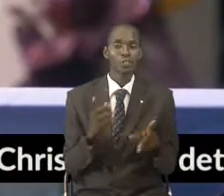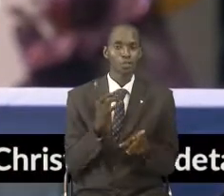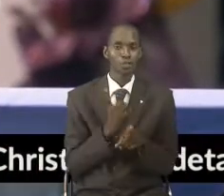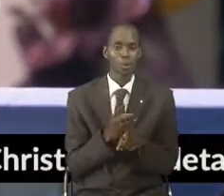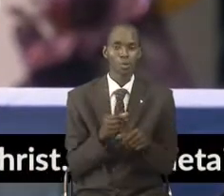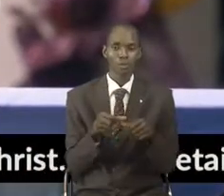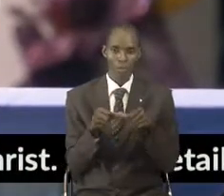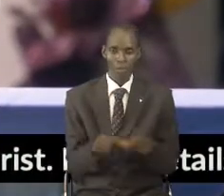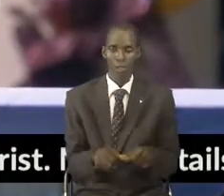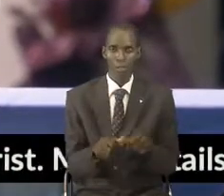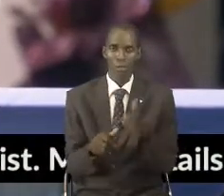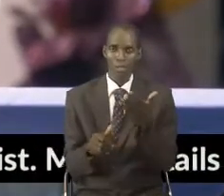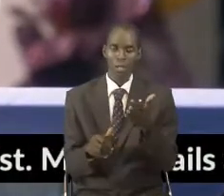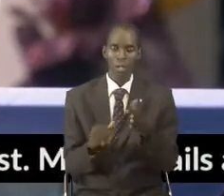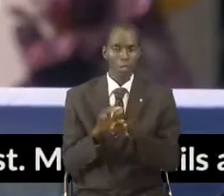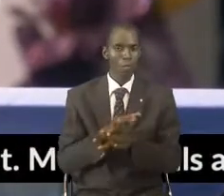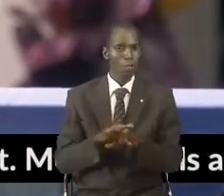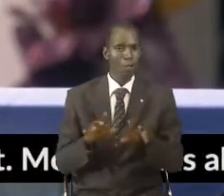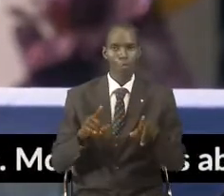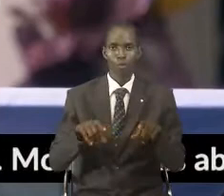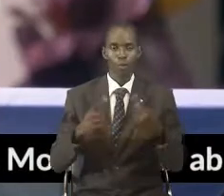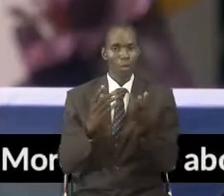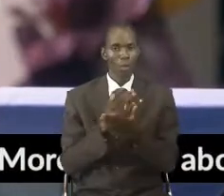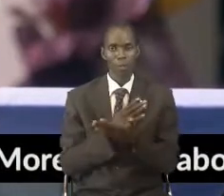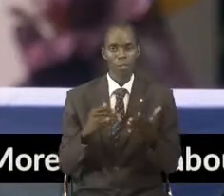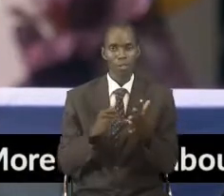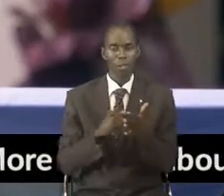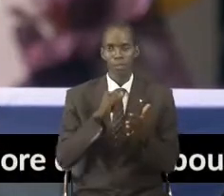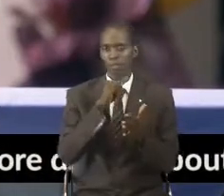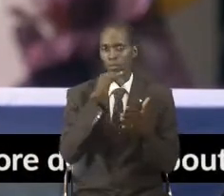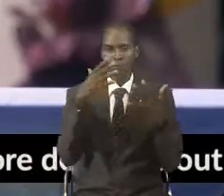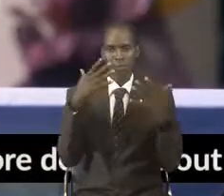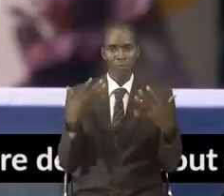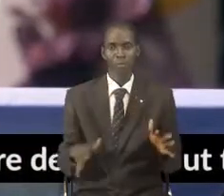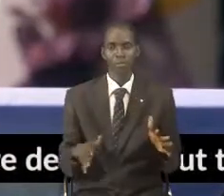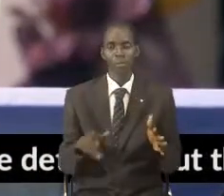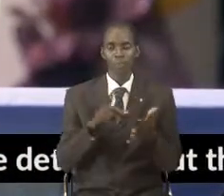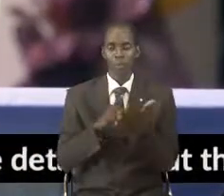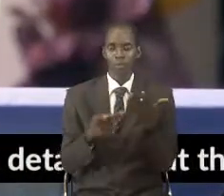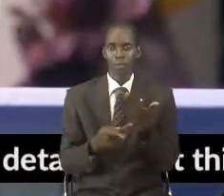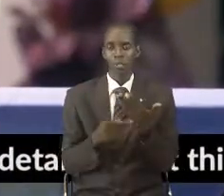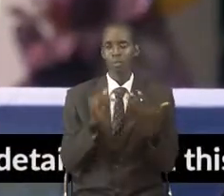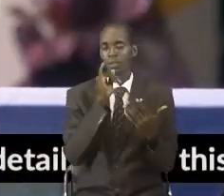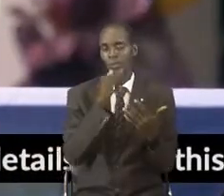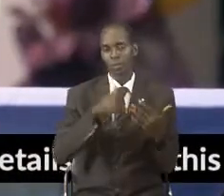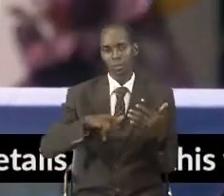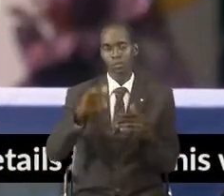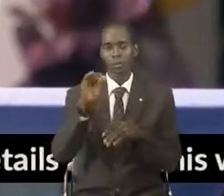If you're true, remain there. Just stand there.